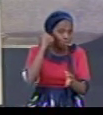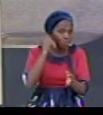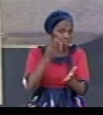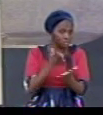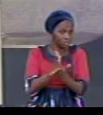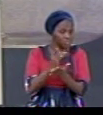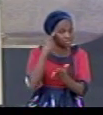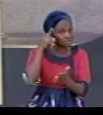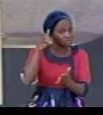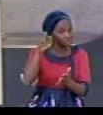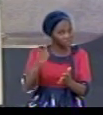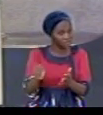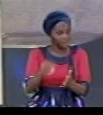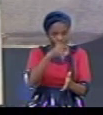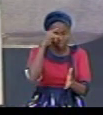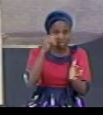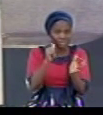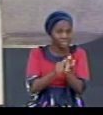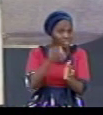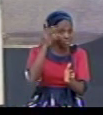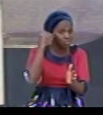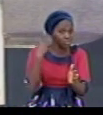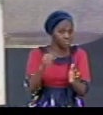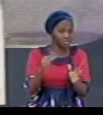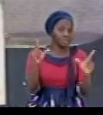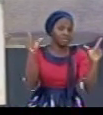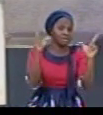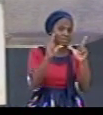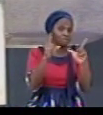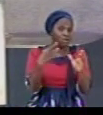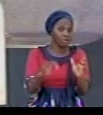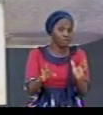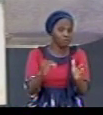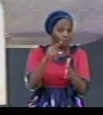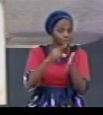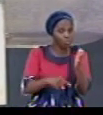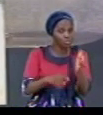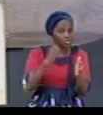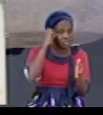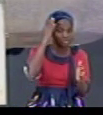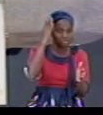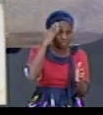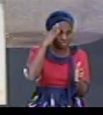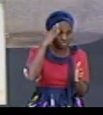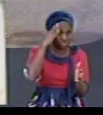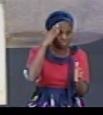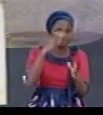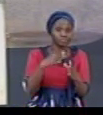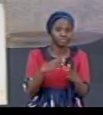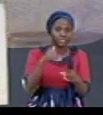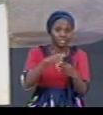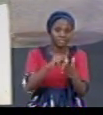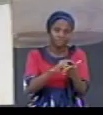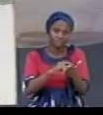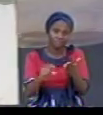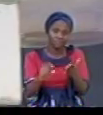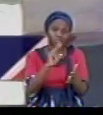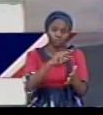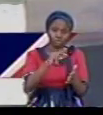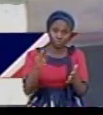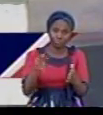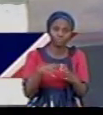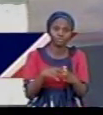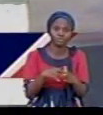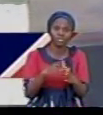because that was the level of what he knew. Look at verse 22. In